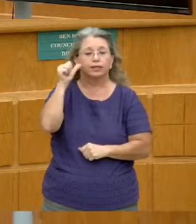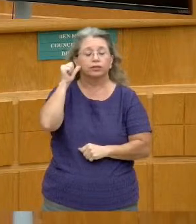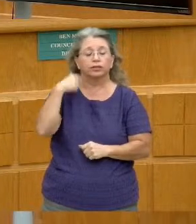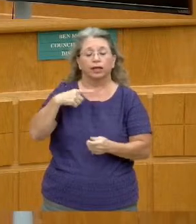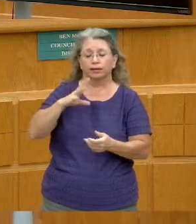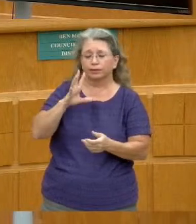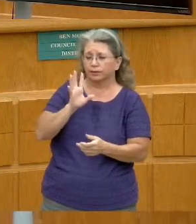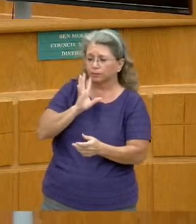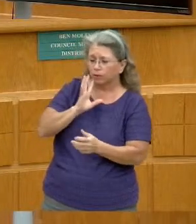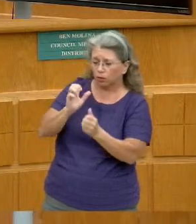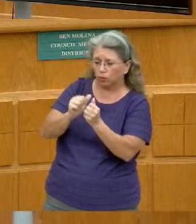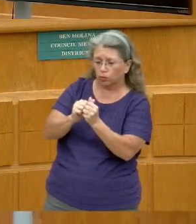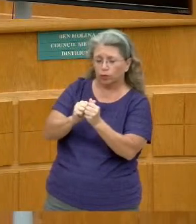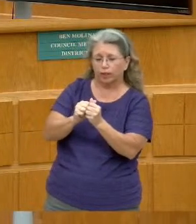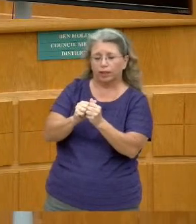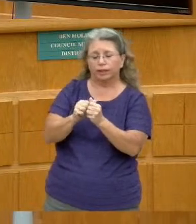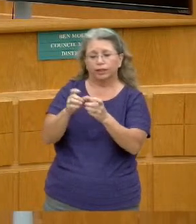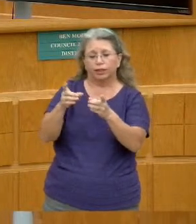area